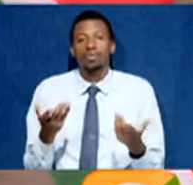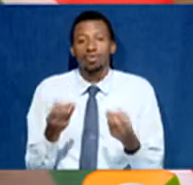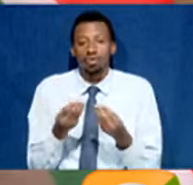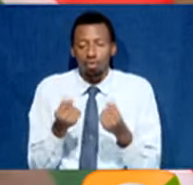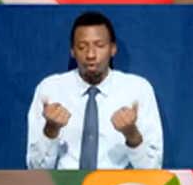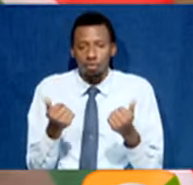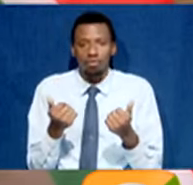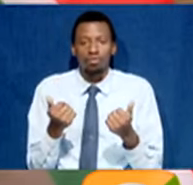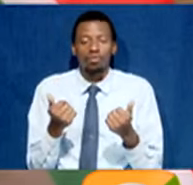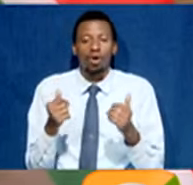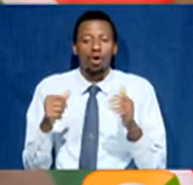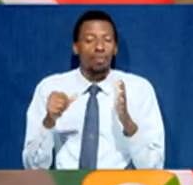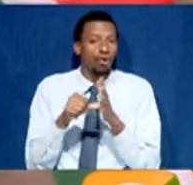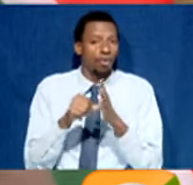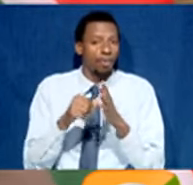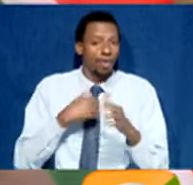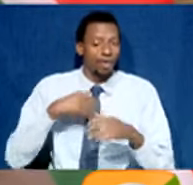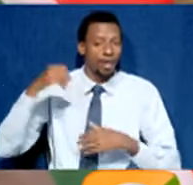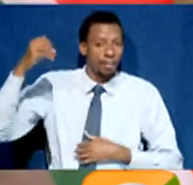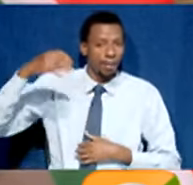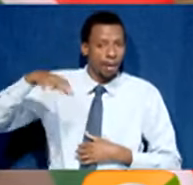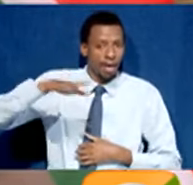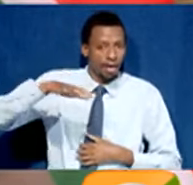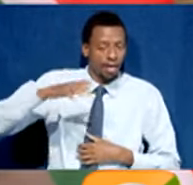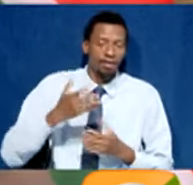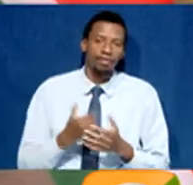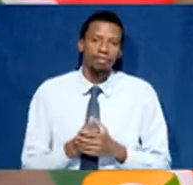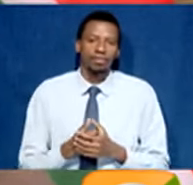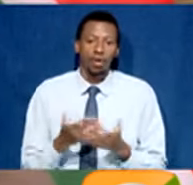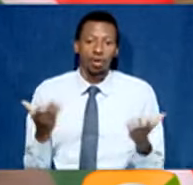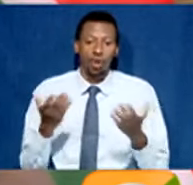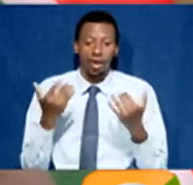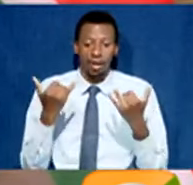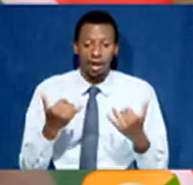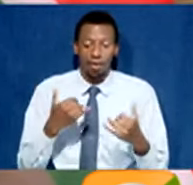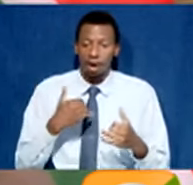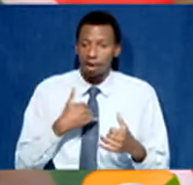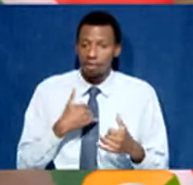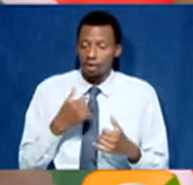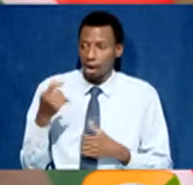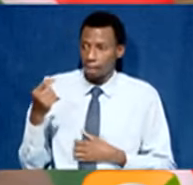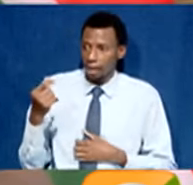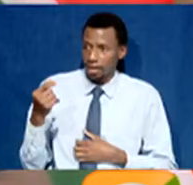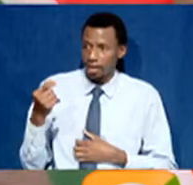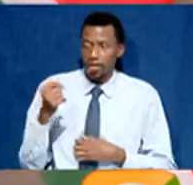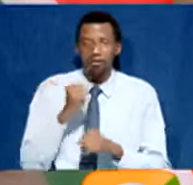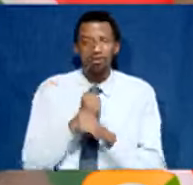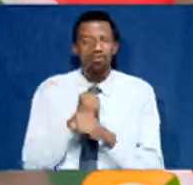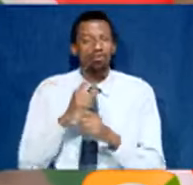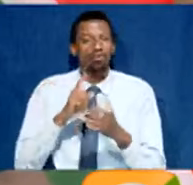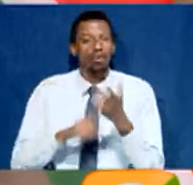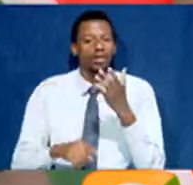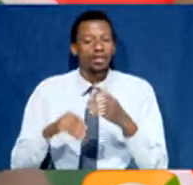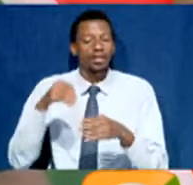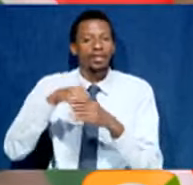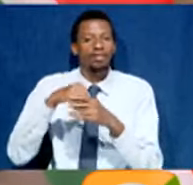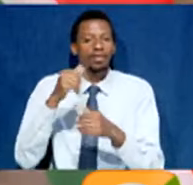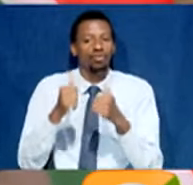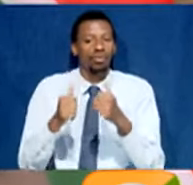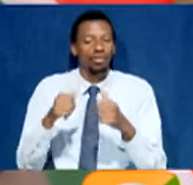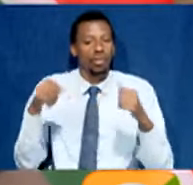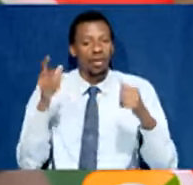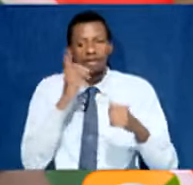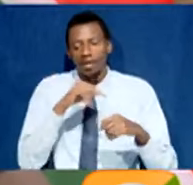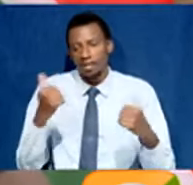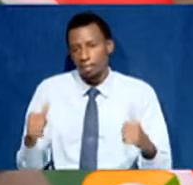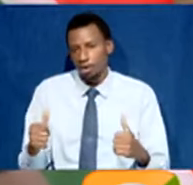in our electricity space, that we now have money to do what the investment we have not done in the last